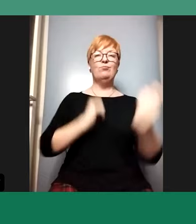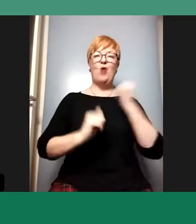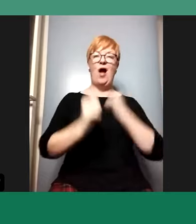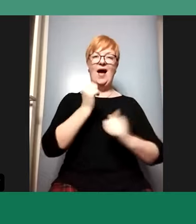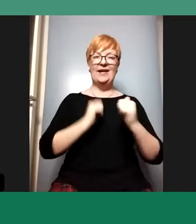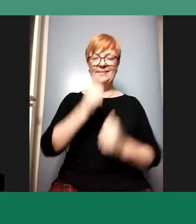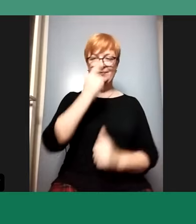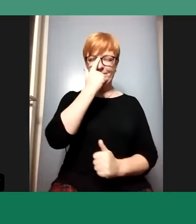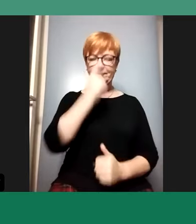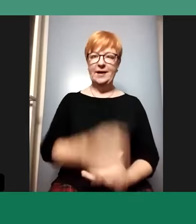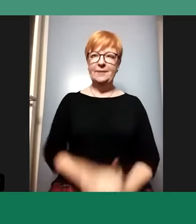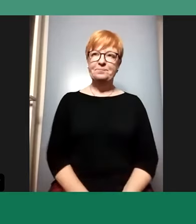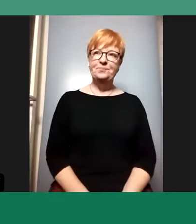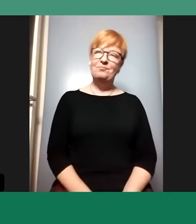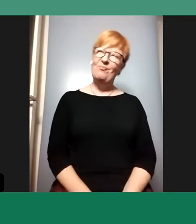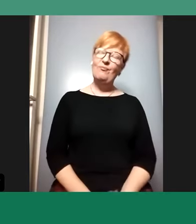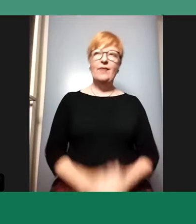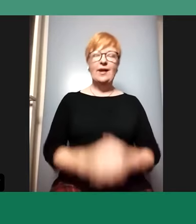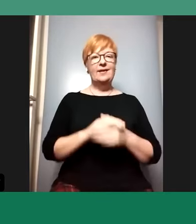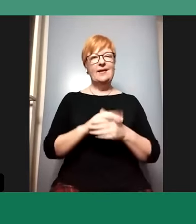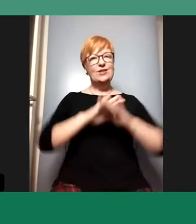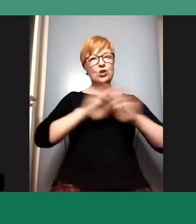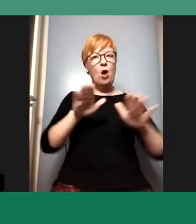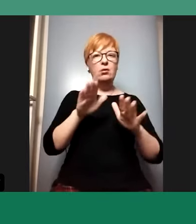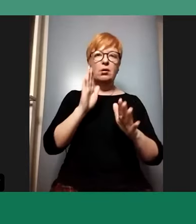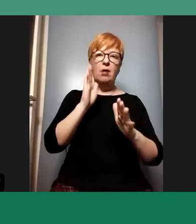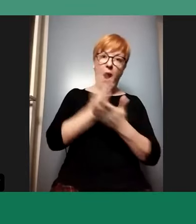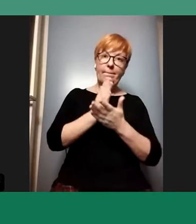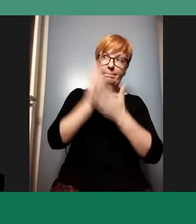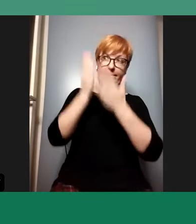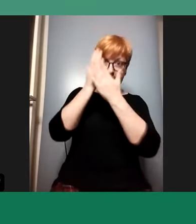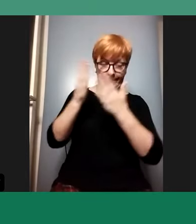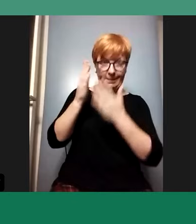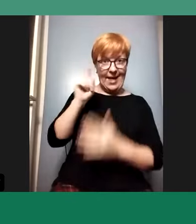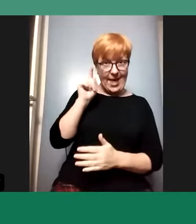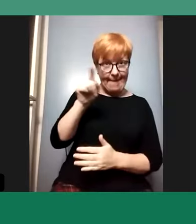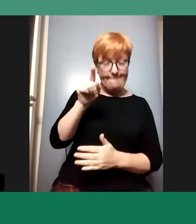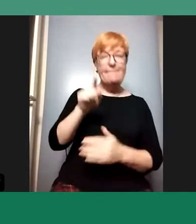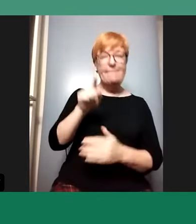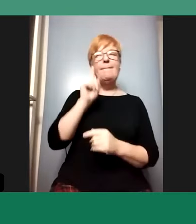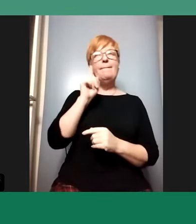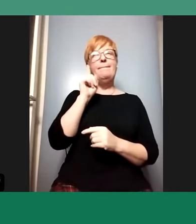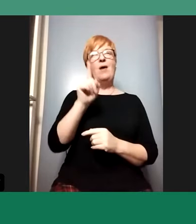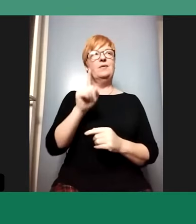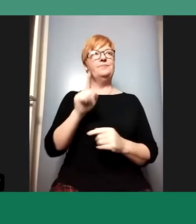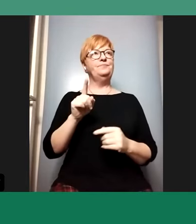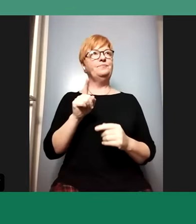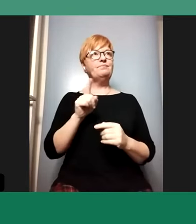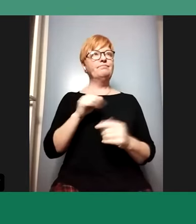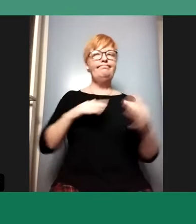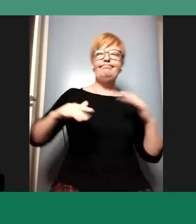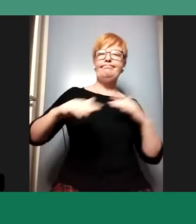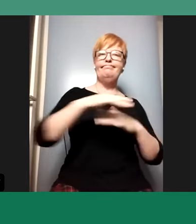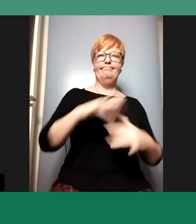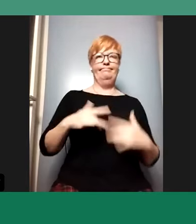And while not dedicated to him, it's about him, and it's about a sense of pride that a lot of Caribbean people of